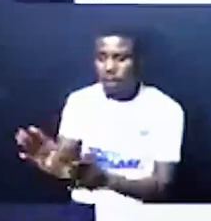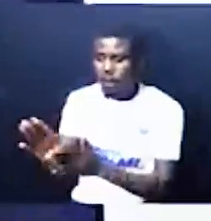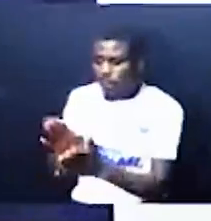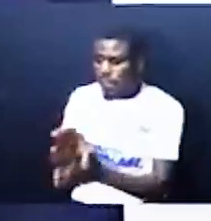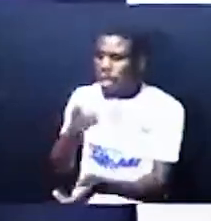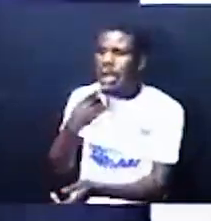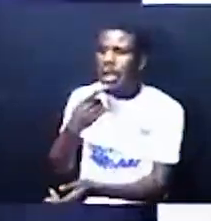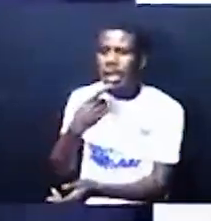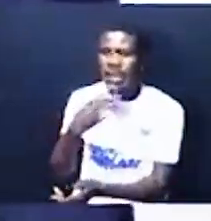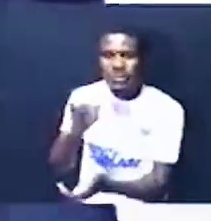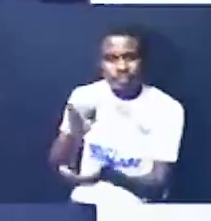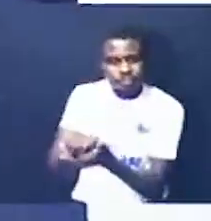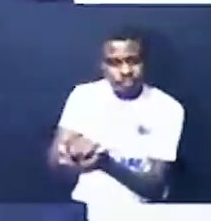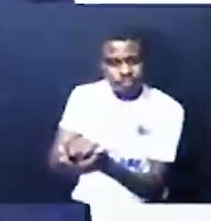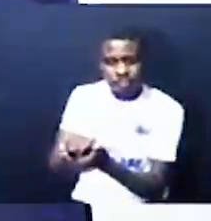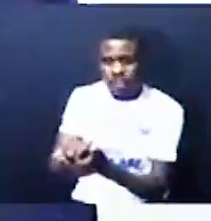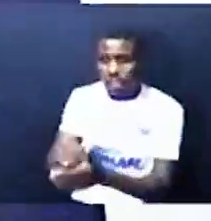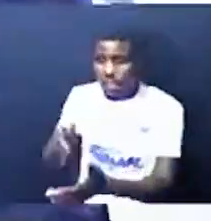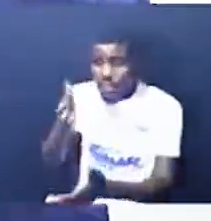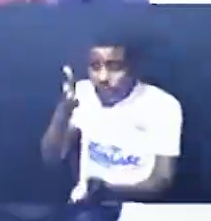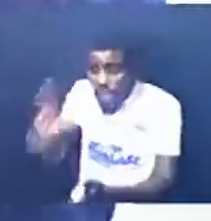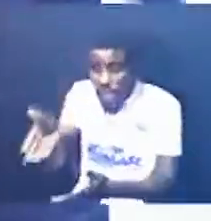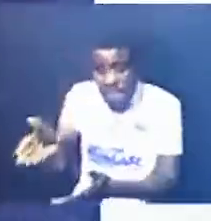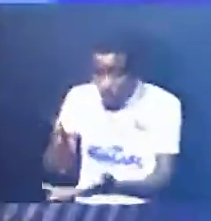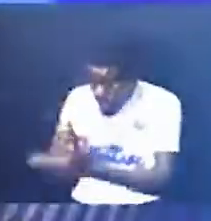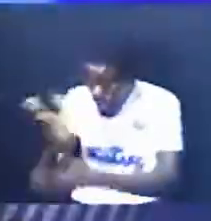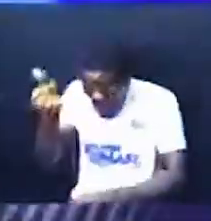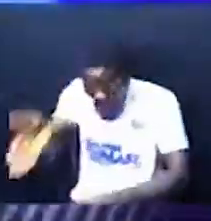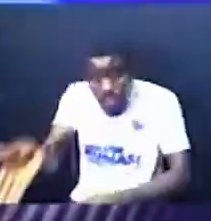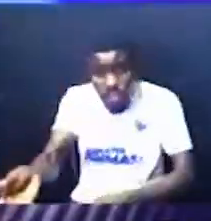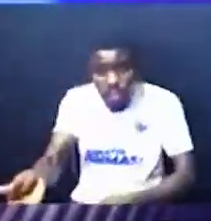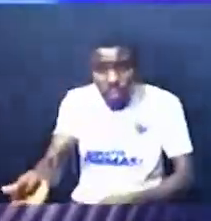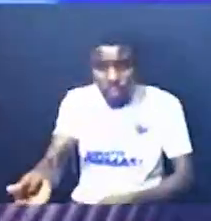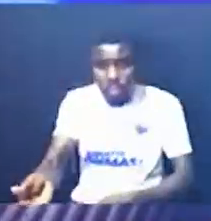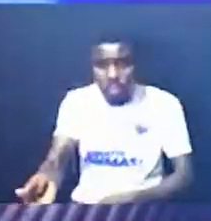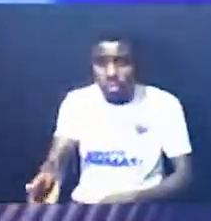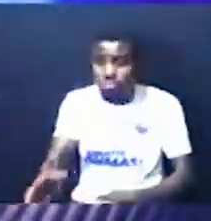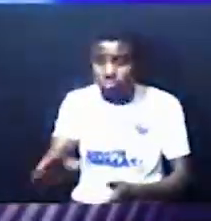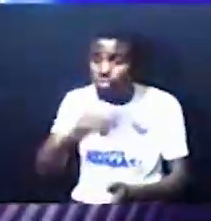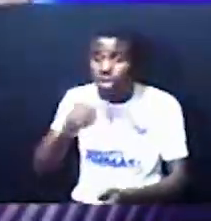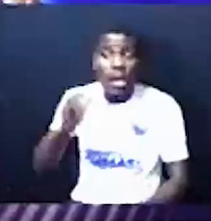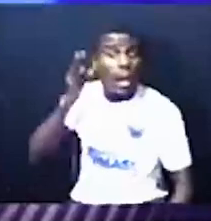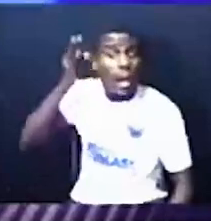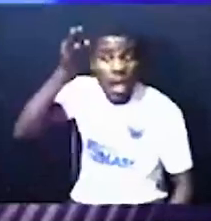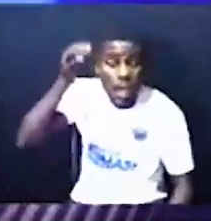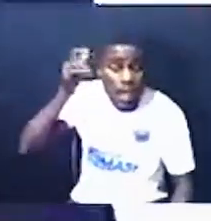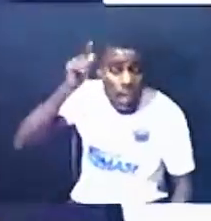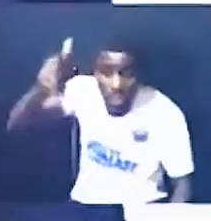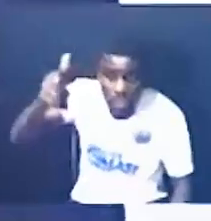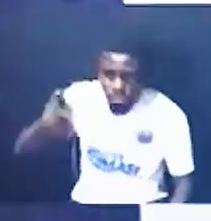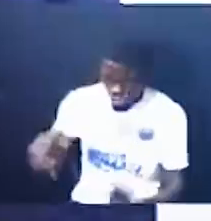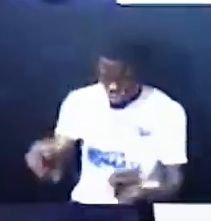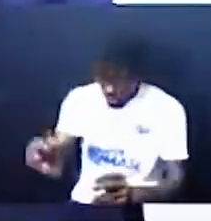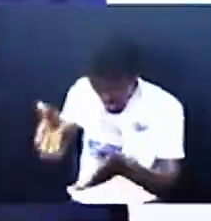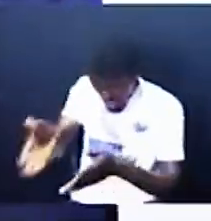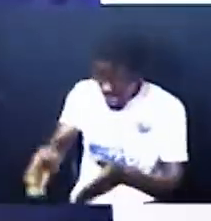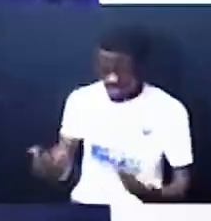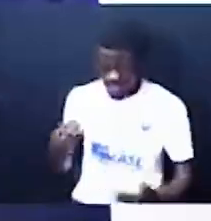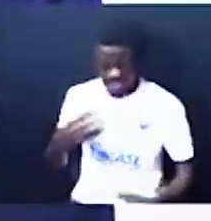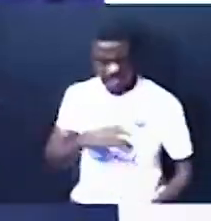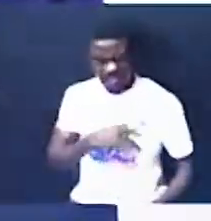scripture says no sam ne say immediately and tamara immediately and tamara she felt in her body